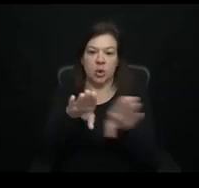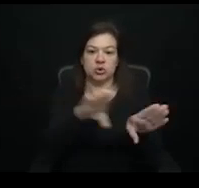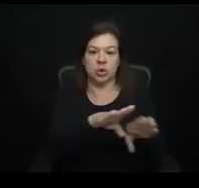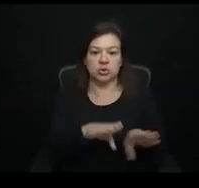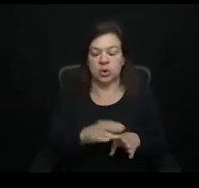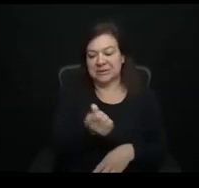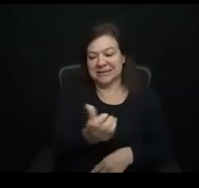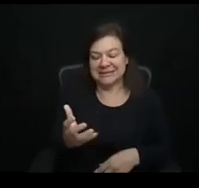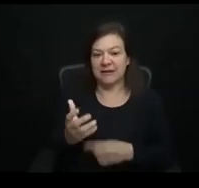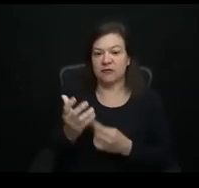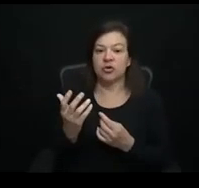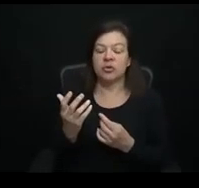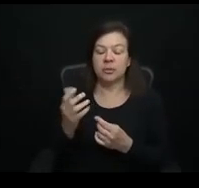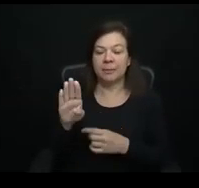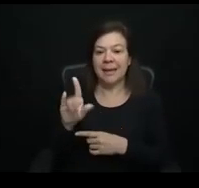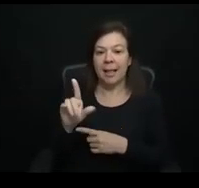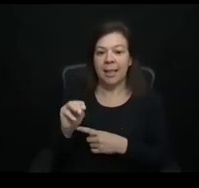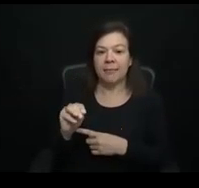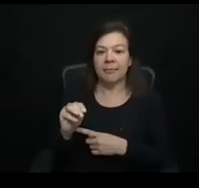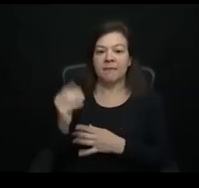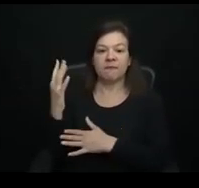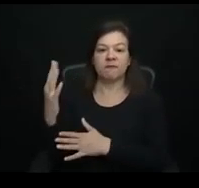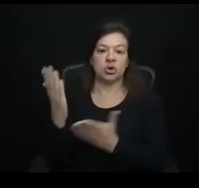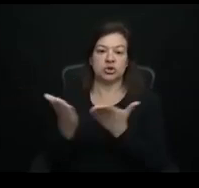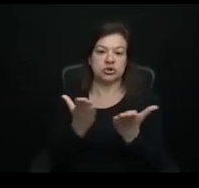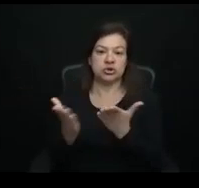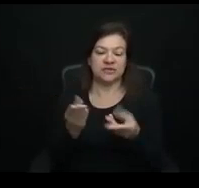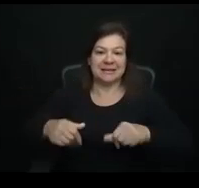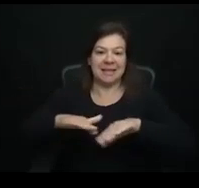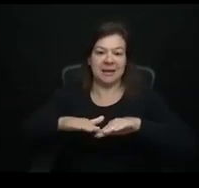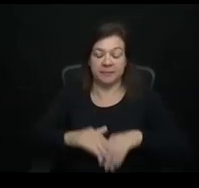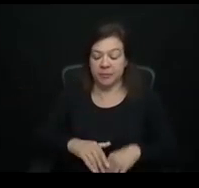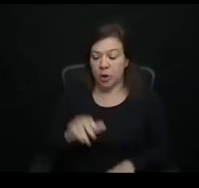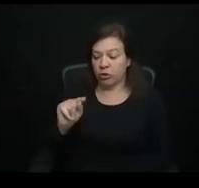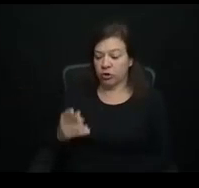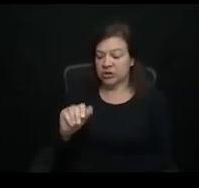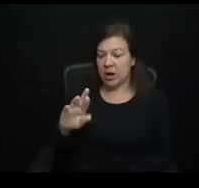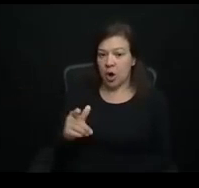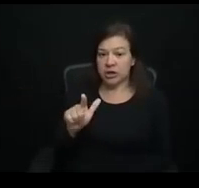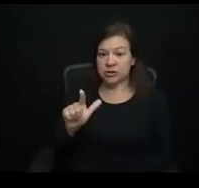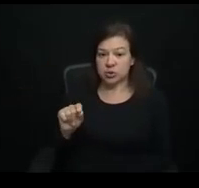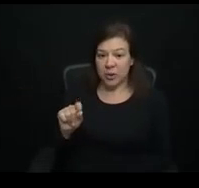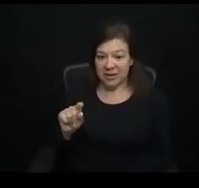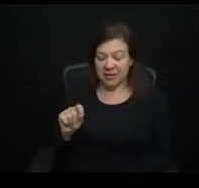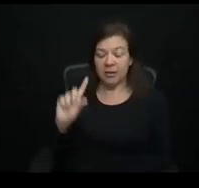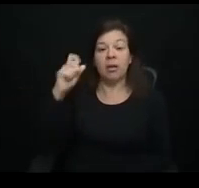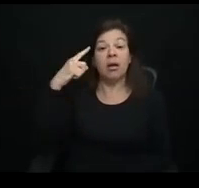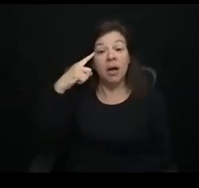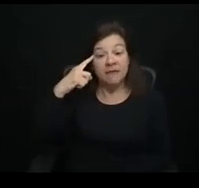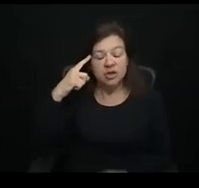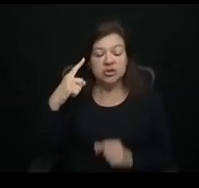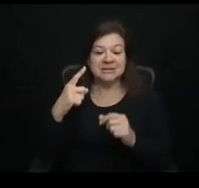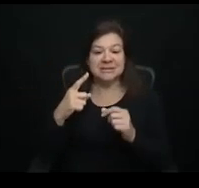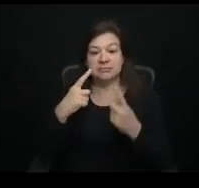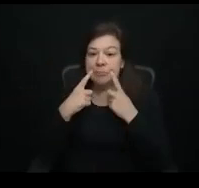Forest Service. On Thursday, August 20th, the governor's executive order of a statewide fire ban went into